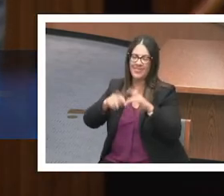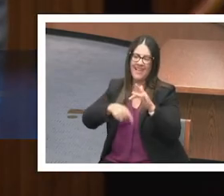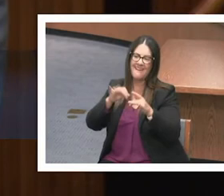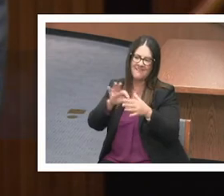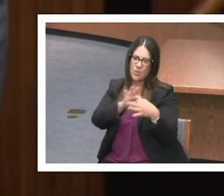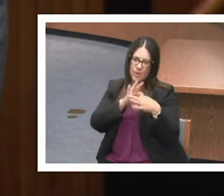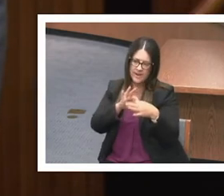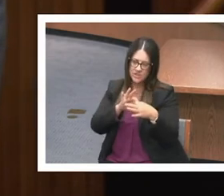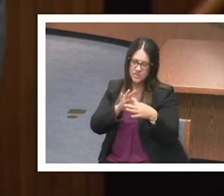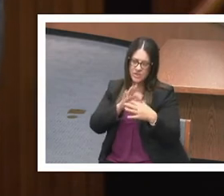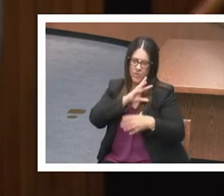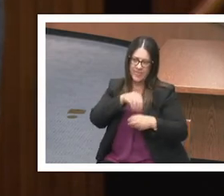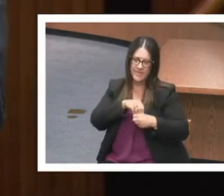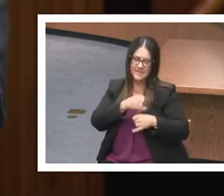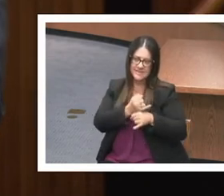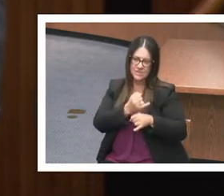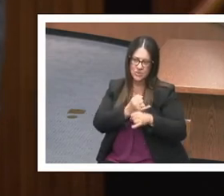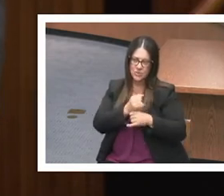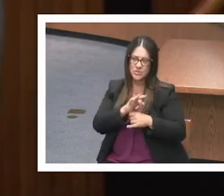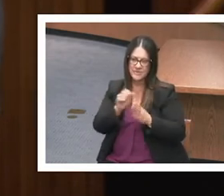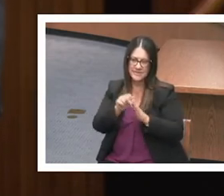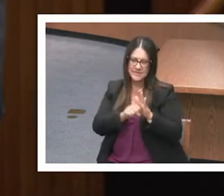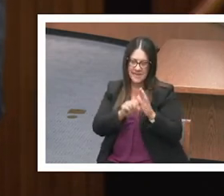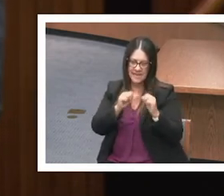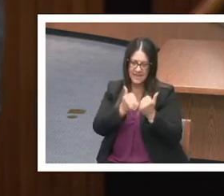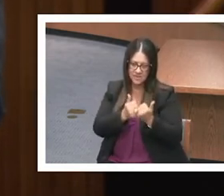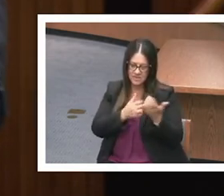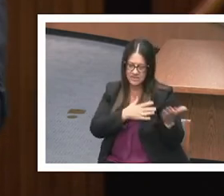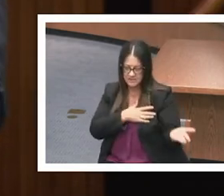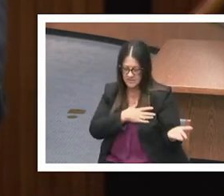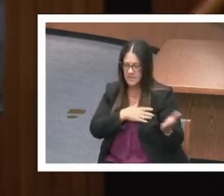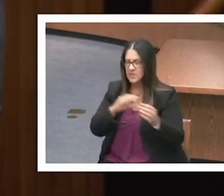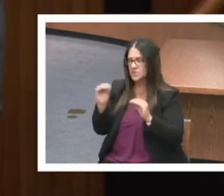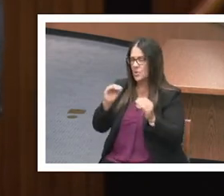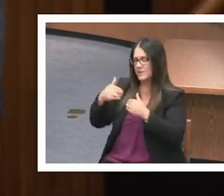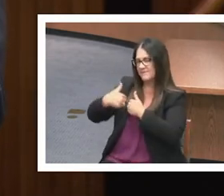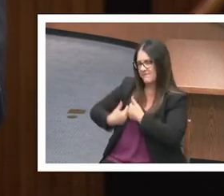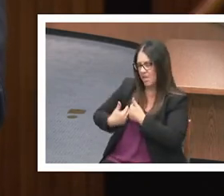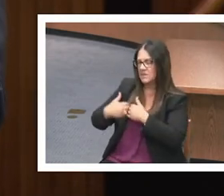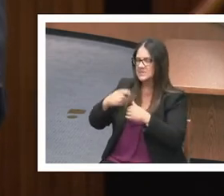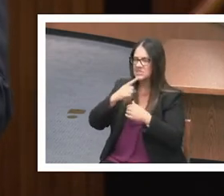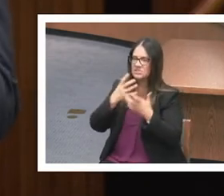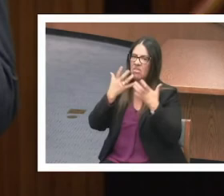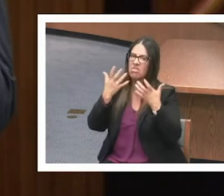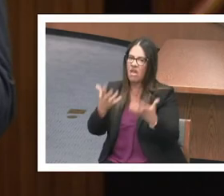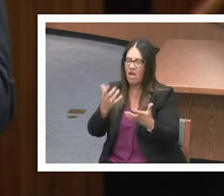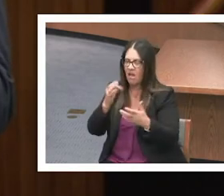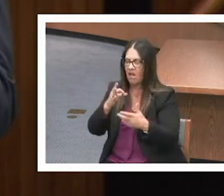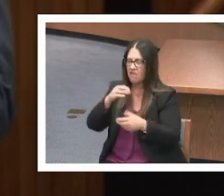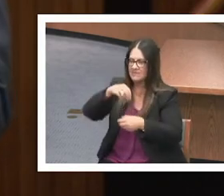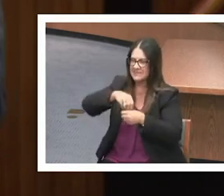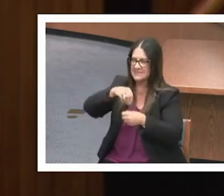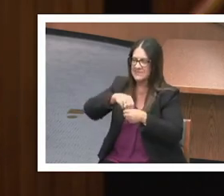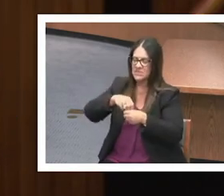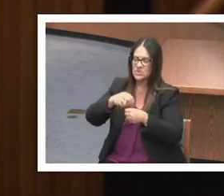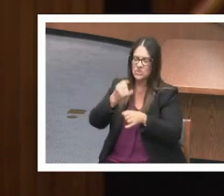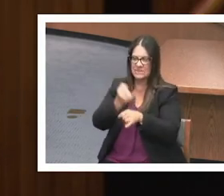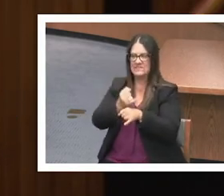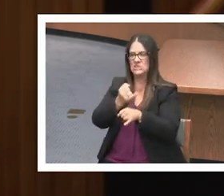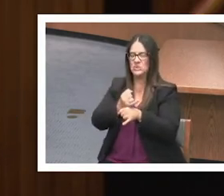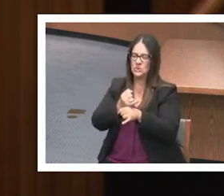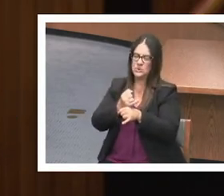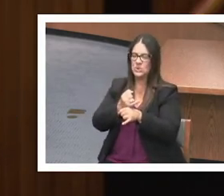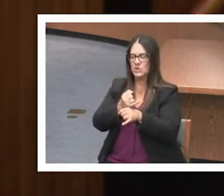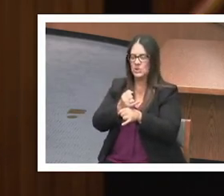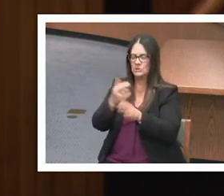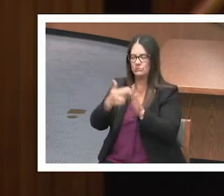just institutionally. I think it's no one's fault. There's just a lot of institutional baggage there, and we're